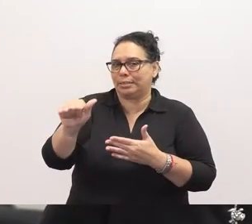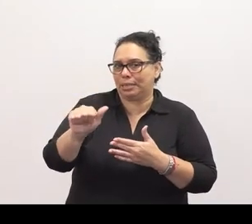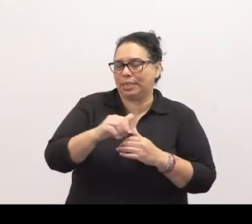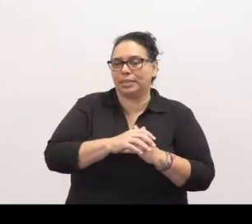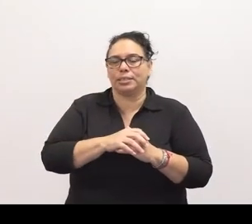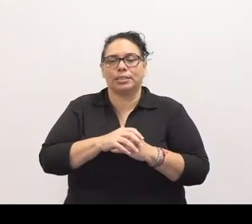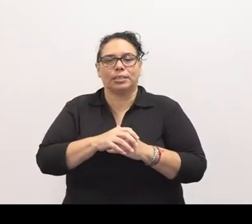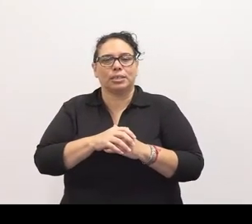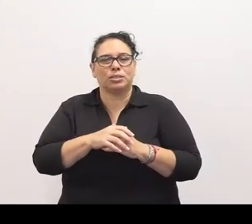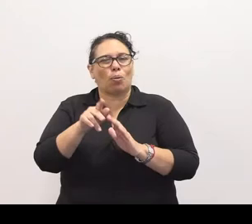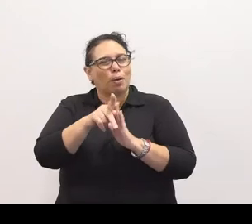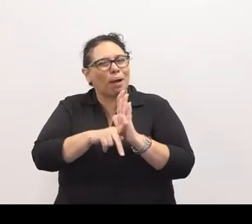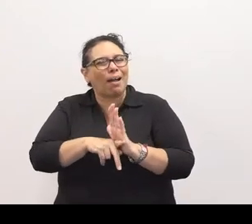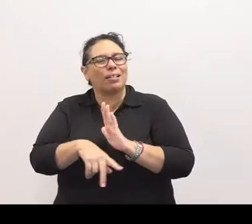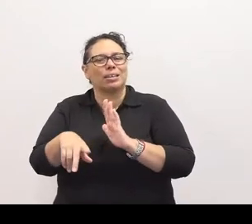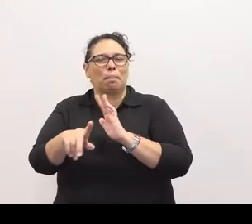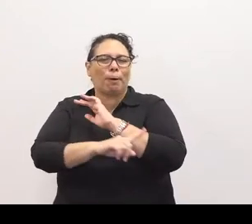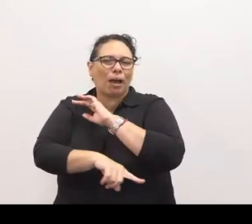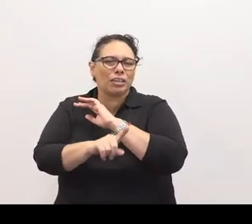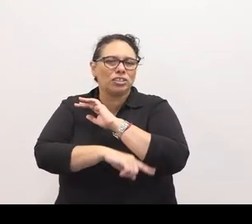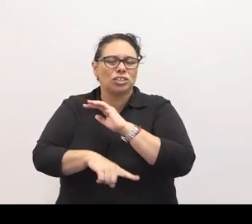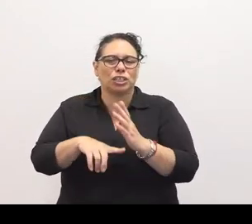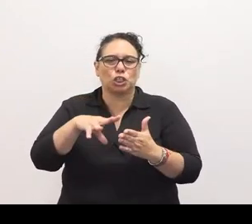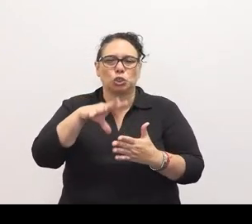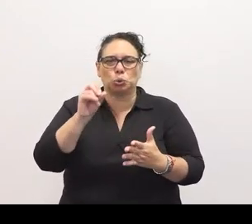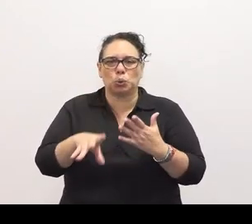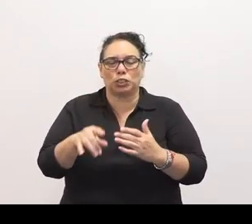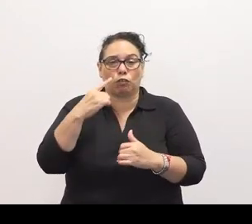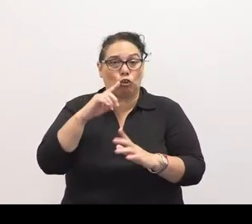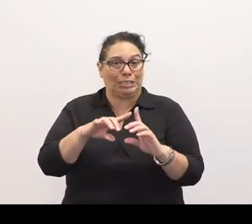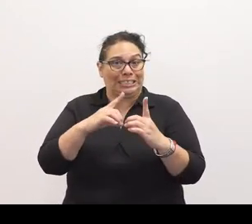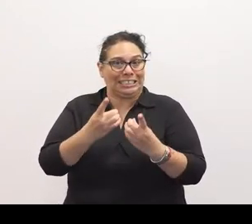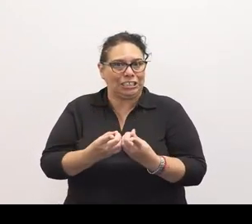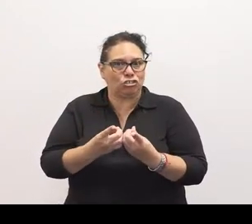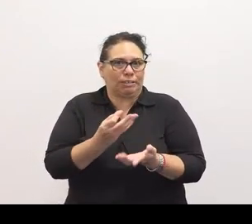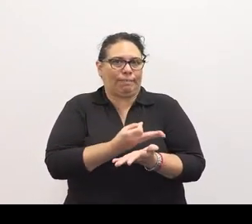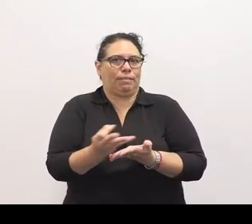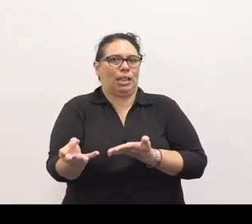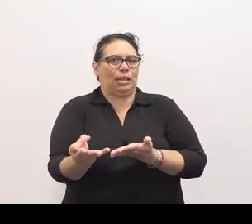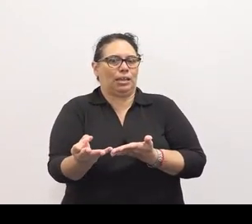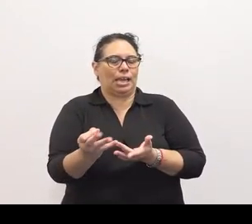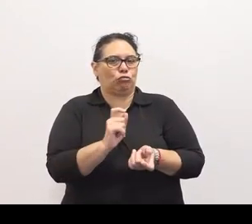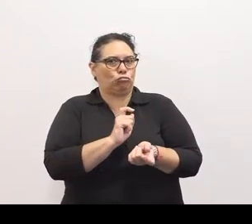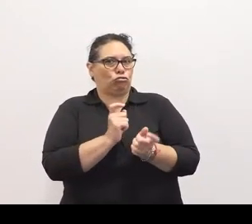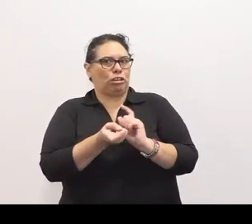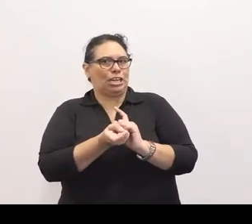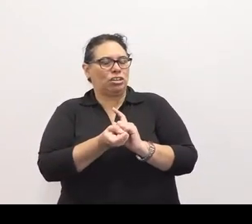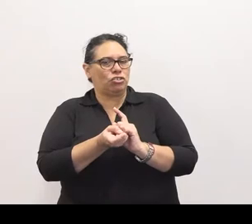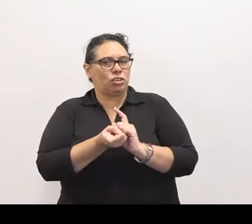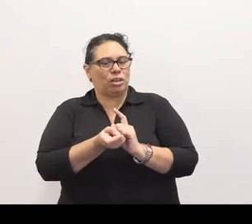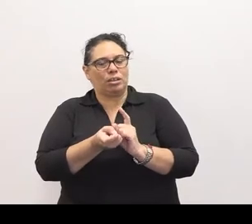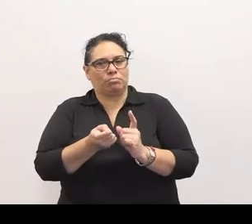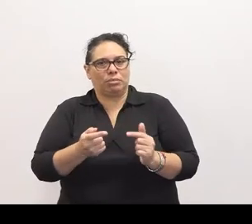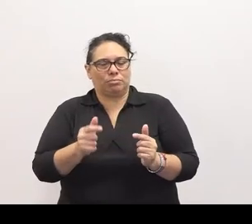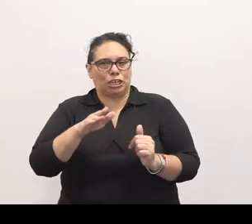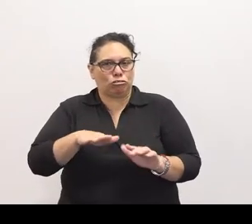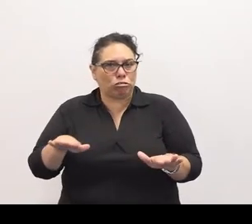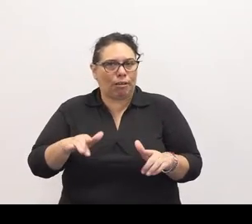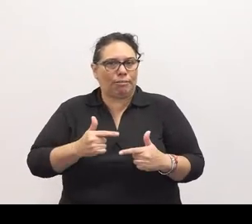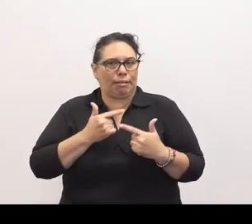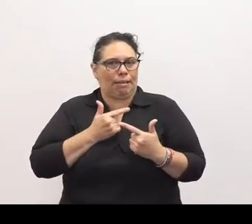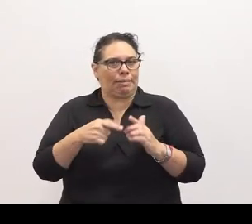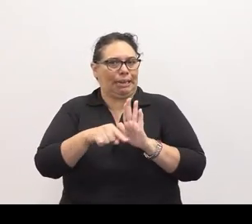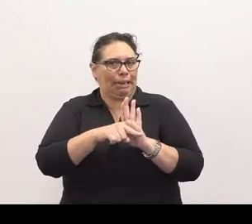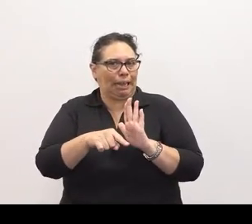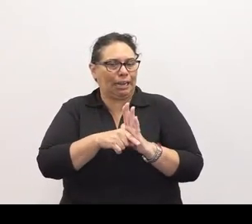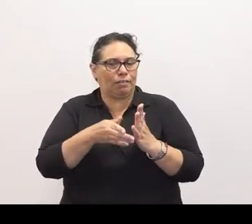failings. You're literally altering the course of a child's life in the most negative way and still not providing the supports